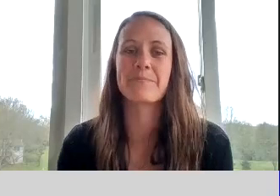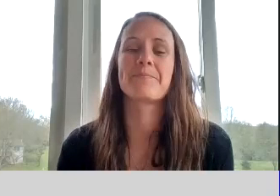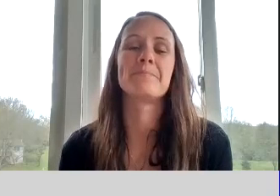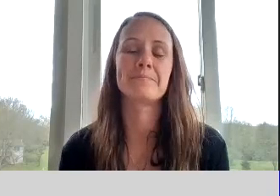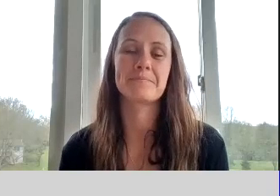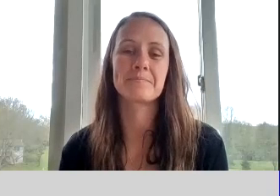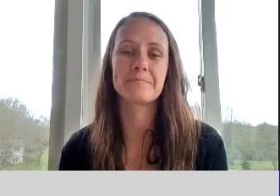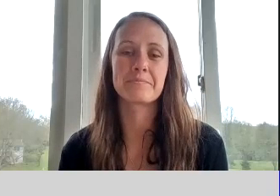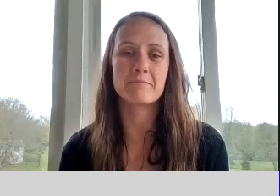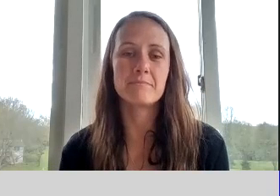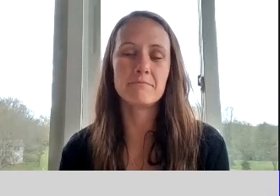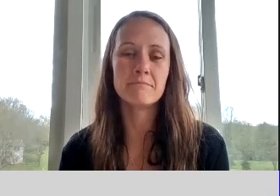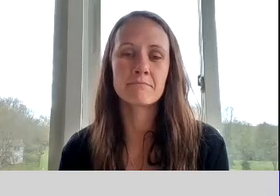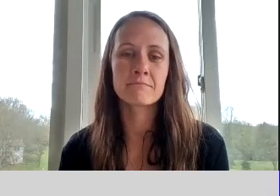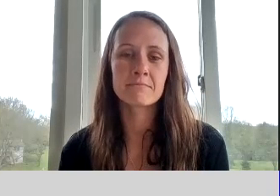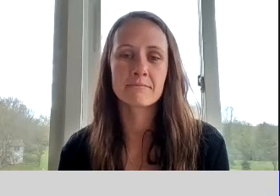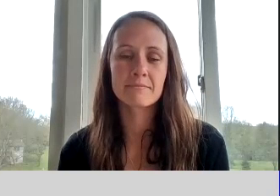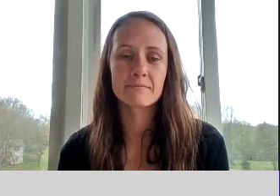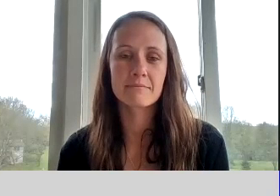time.